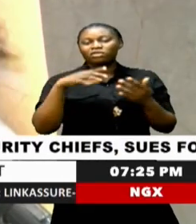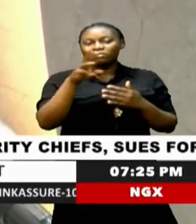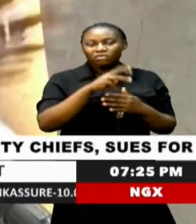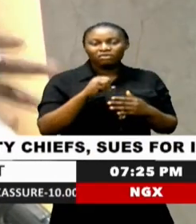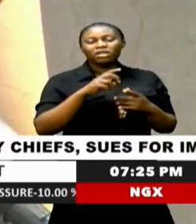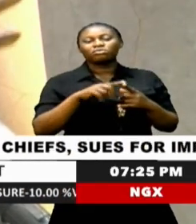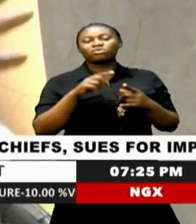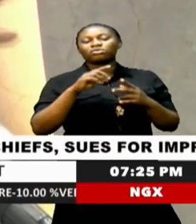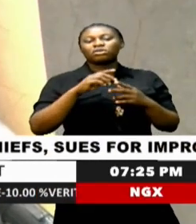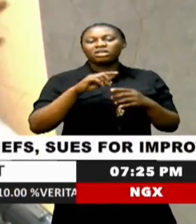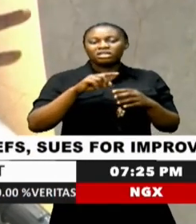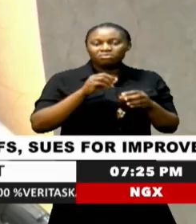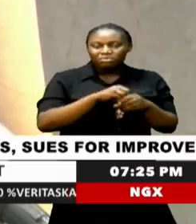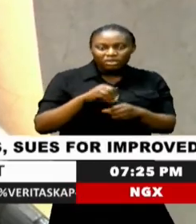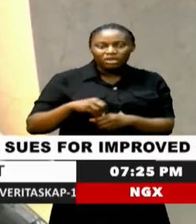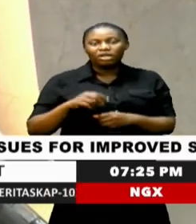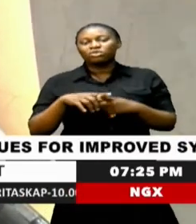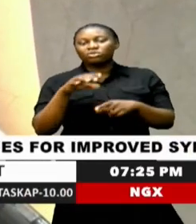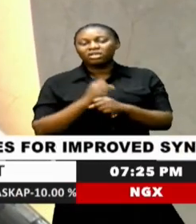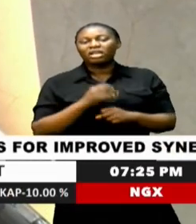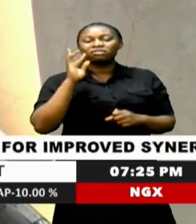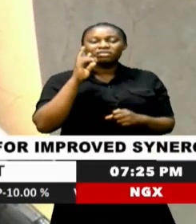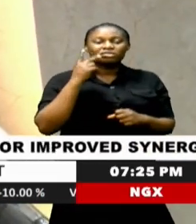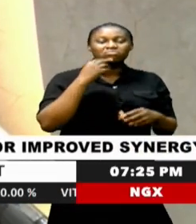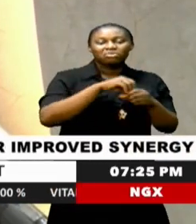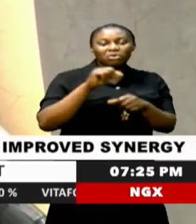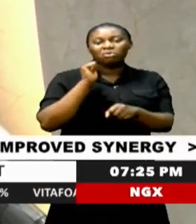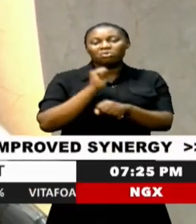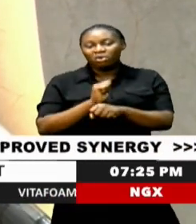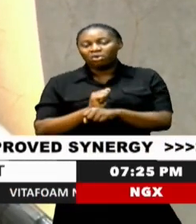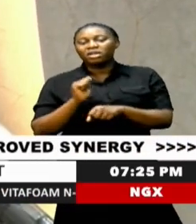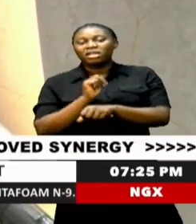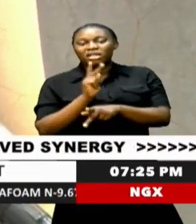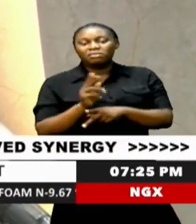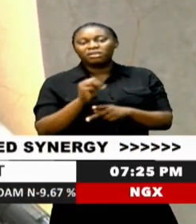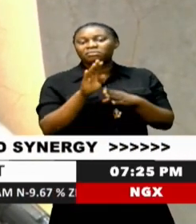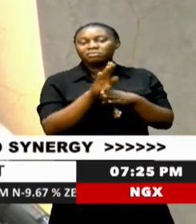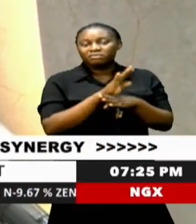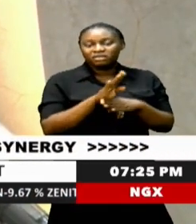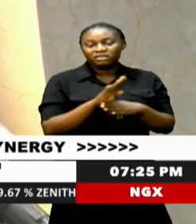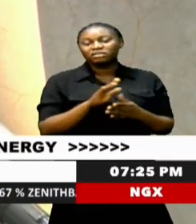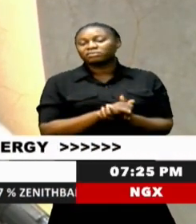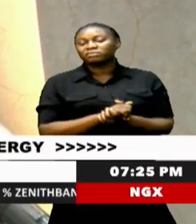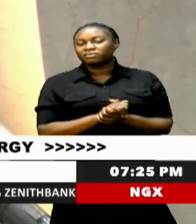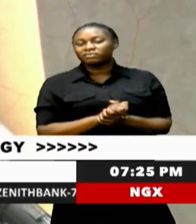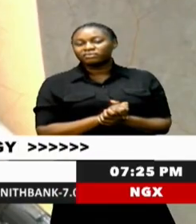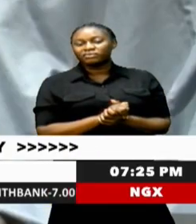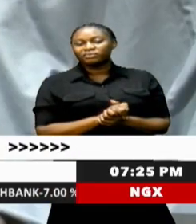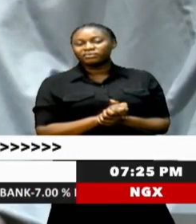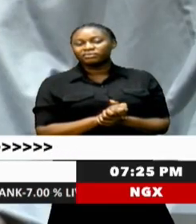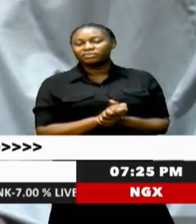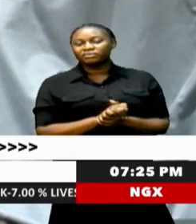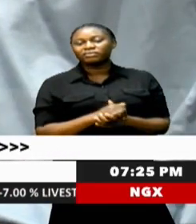producing vegetables, which were now being offtake again. So I think it's a good one. That's the only thing I'd like to add.